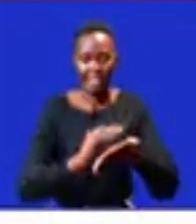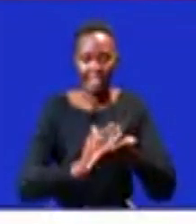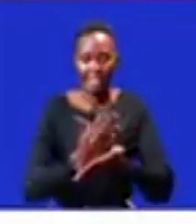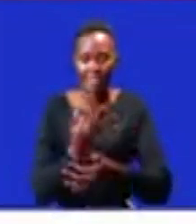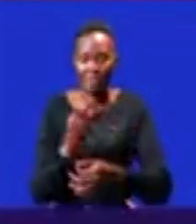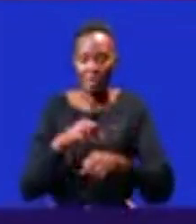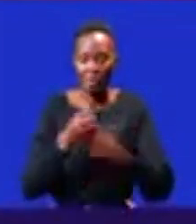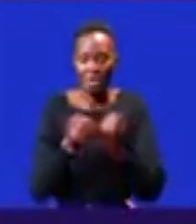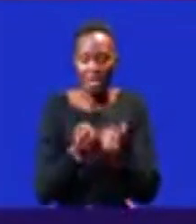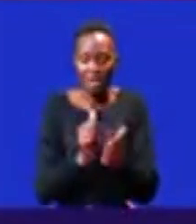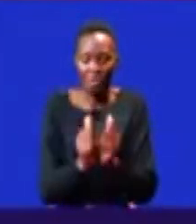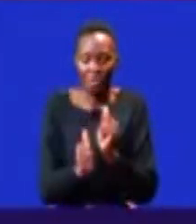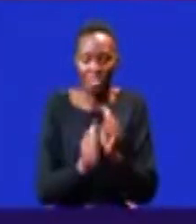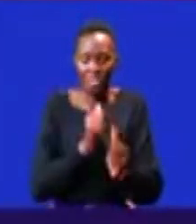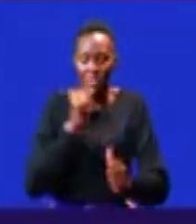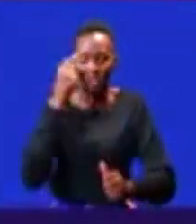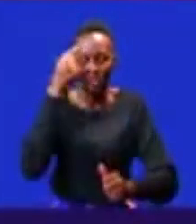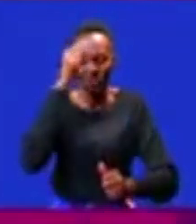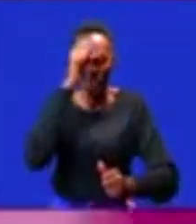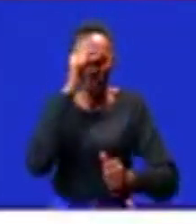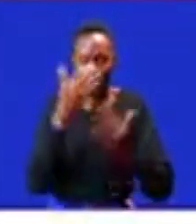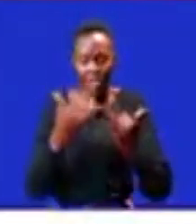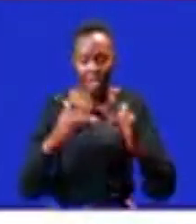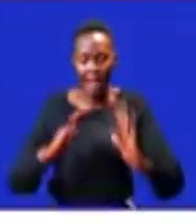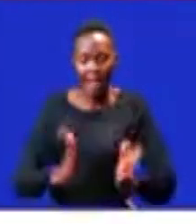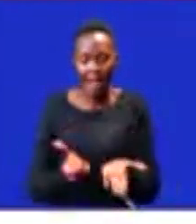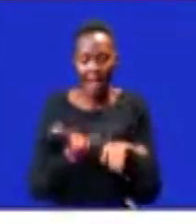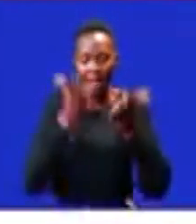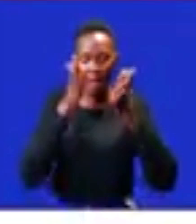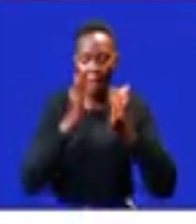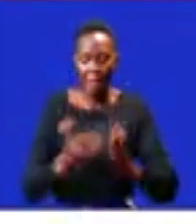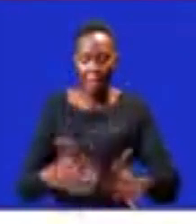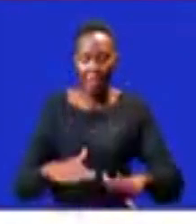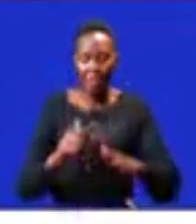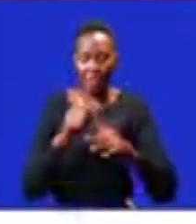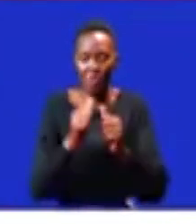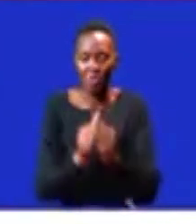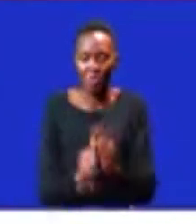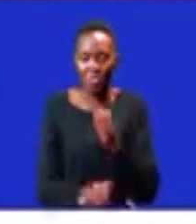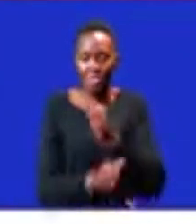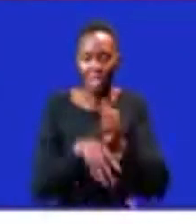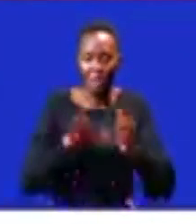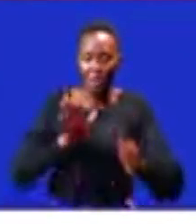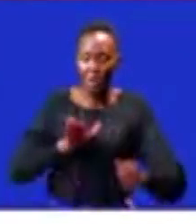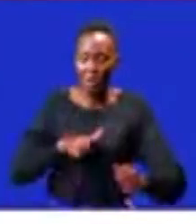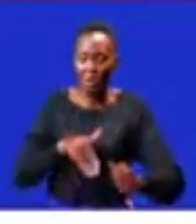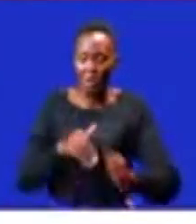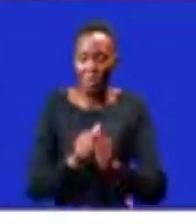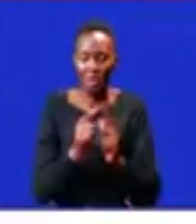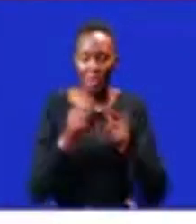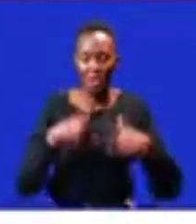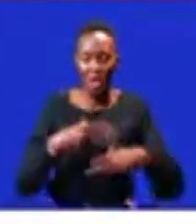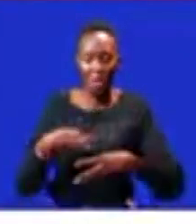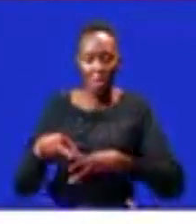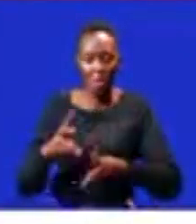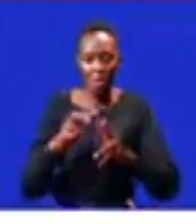moko kuom migepe maok mag piny owacho koro ne to jiwo oganda mondo mi osir jogo eko ma gin wakeyini obed kod yorege